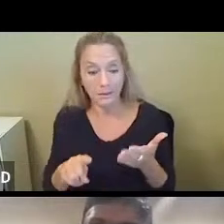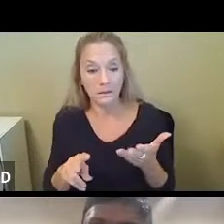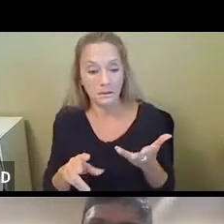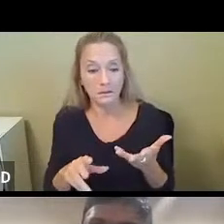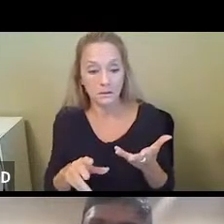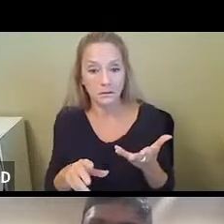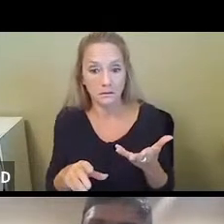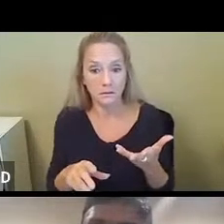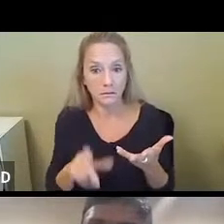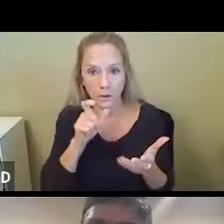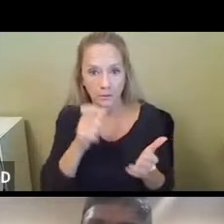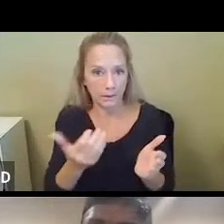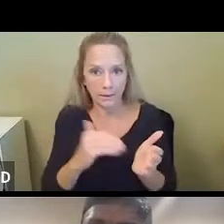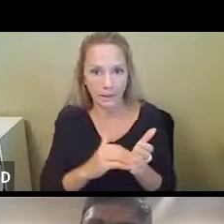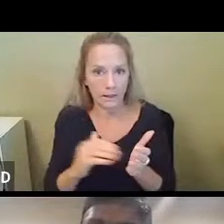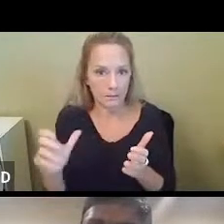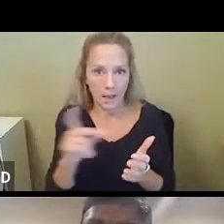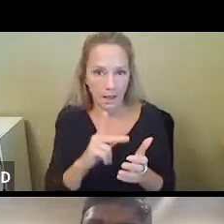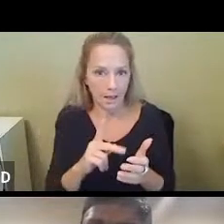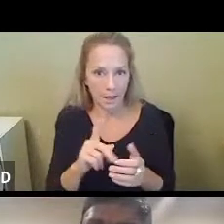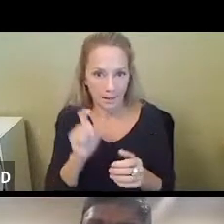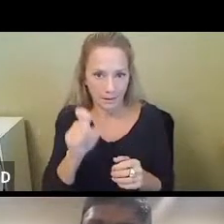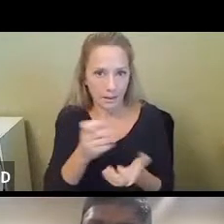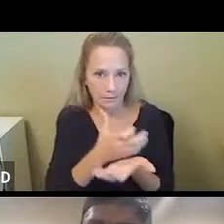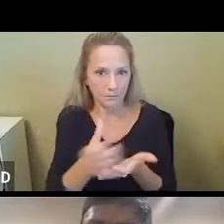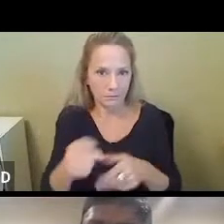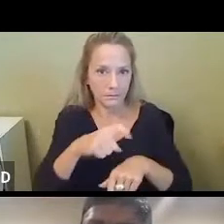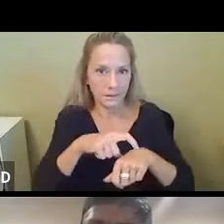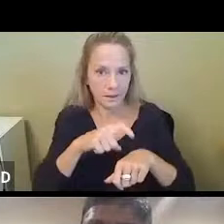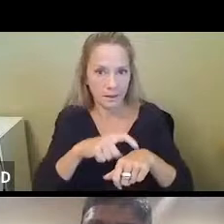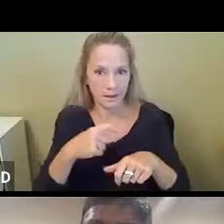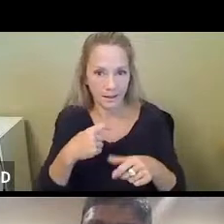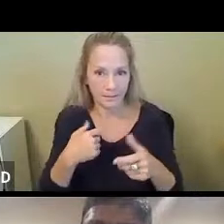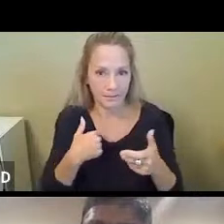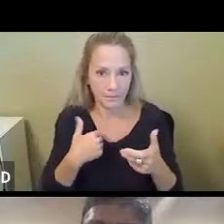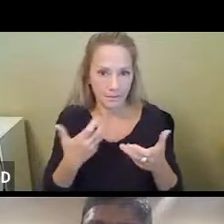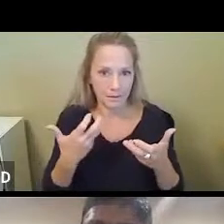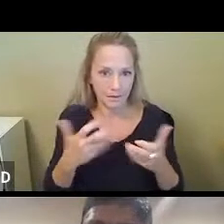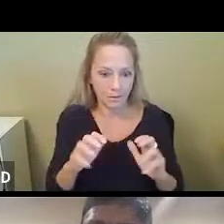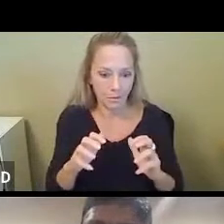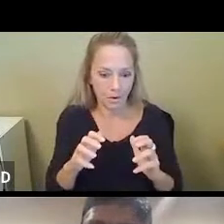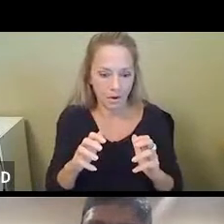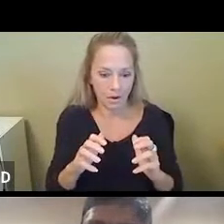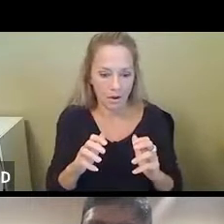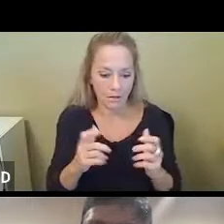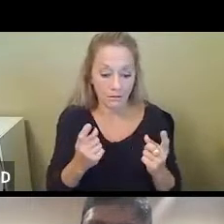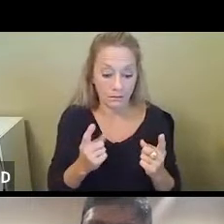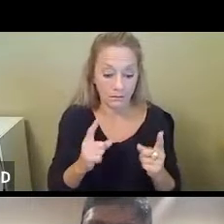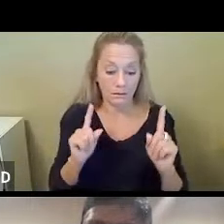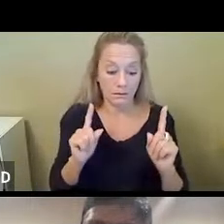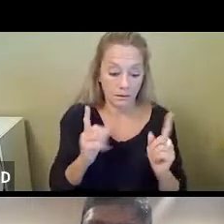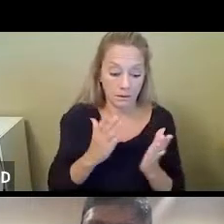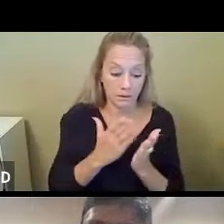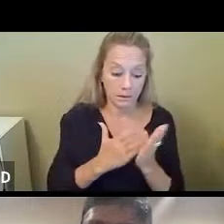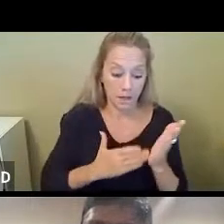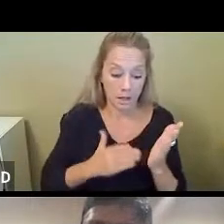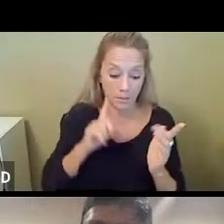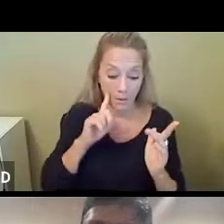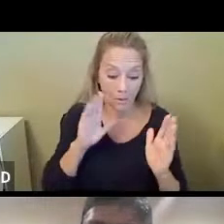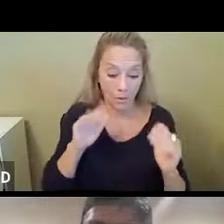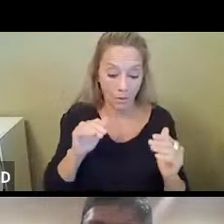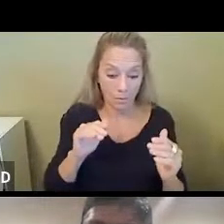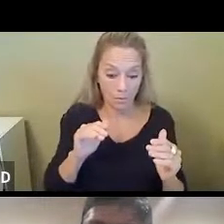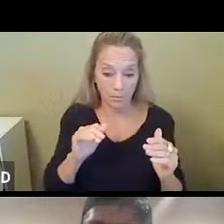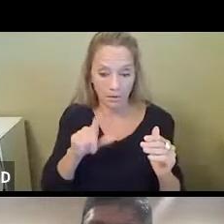need to be renewed and could be sunset, I'd hate to achieve part of the hope or the intent and